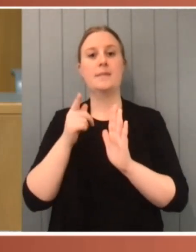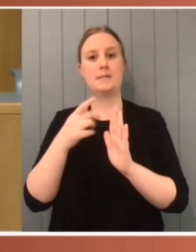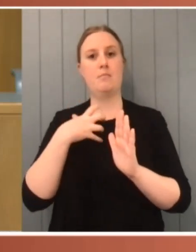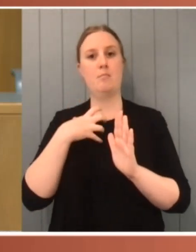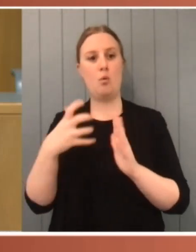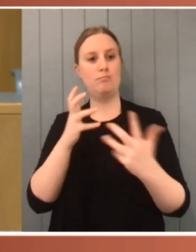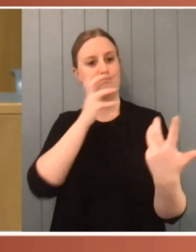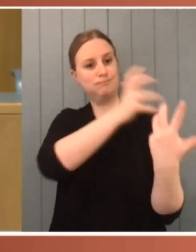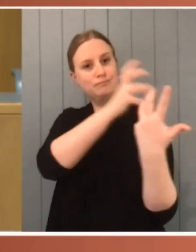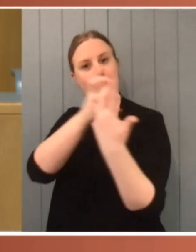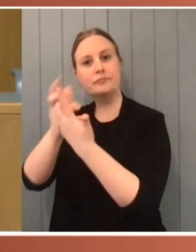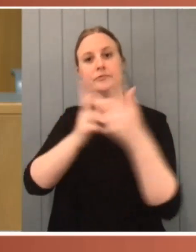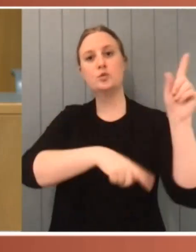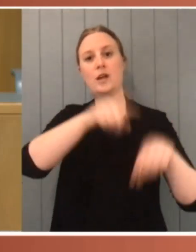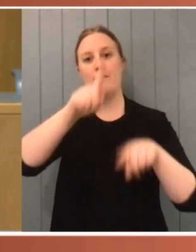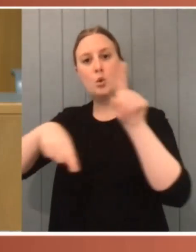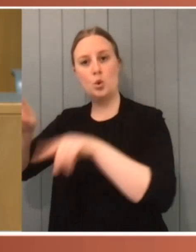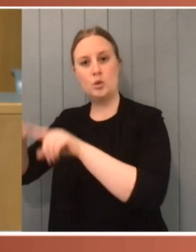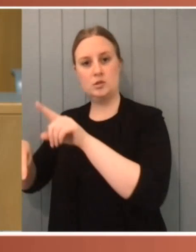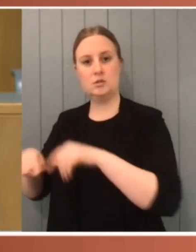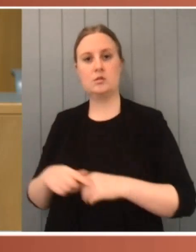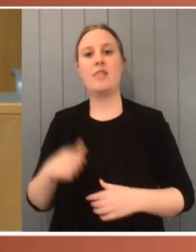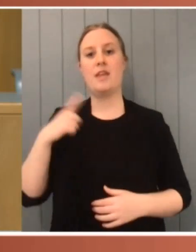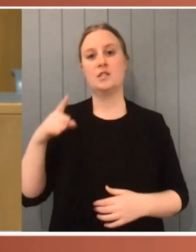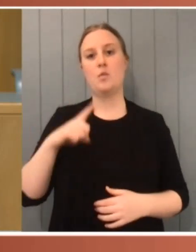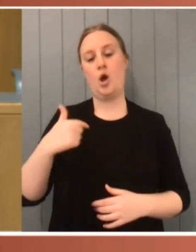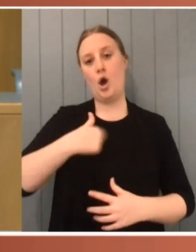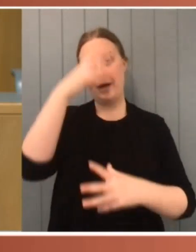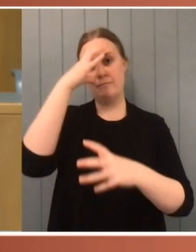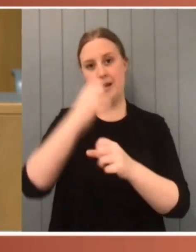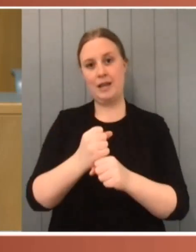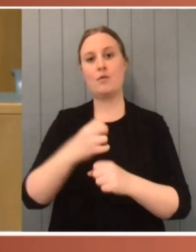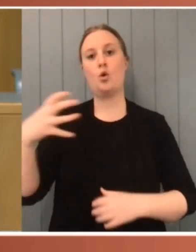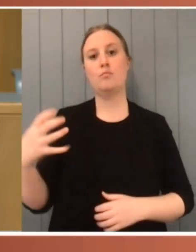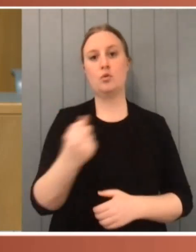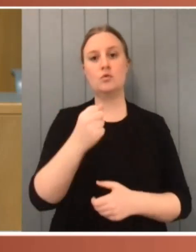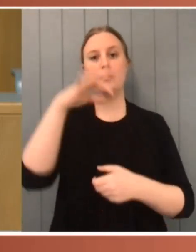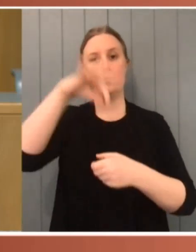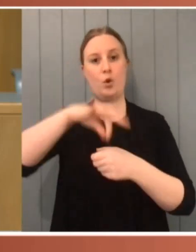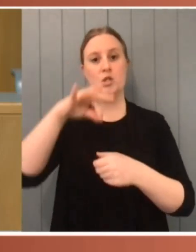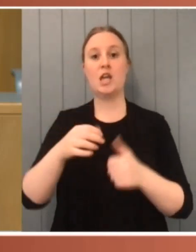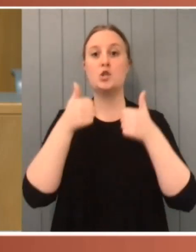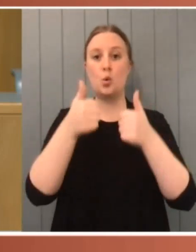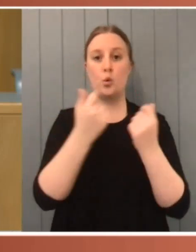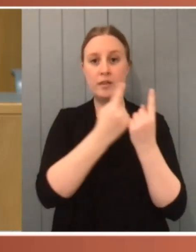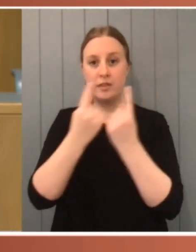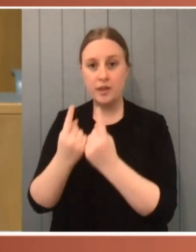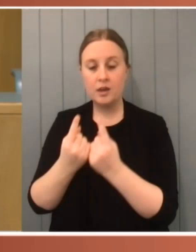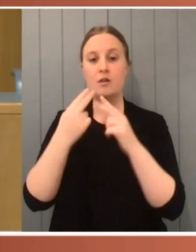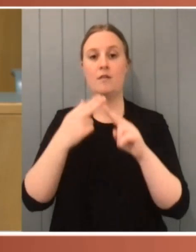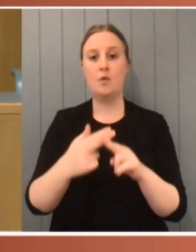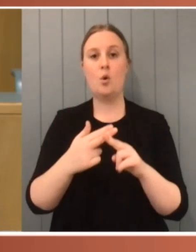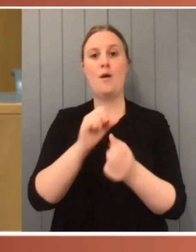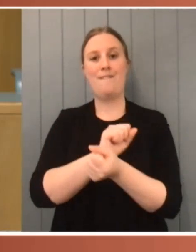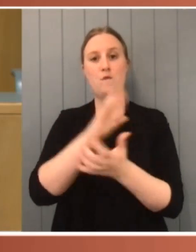For these reasons, I think compulsory voting is good for political legitimacy in Australia and other liberal democracies with similar political systems.